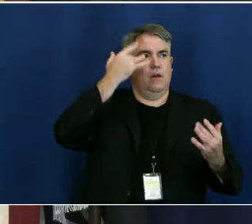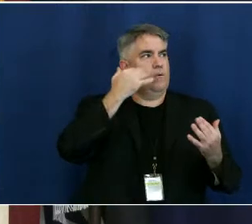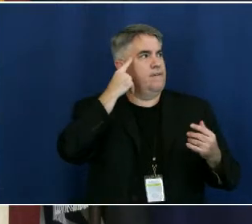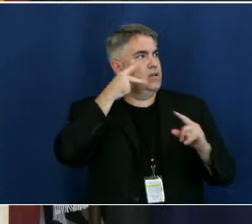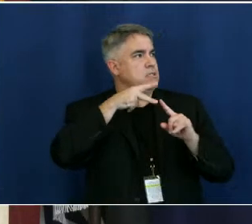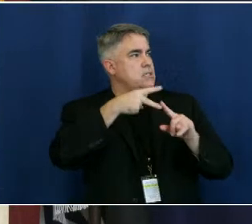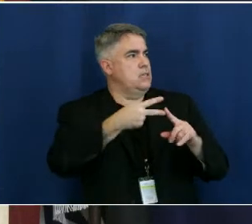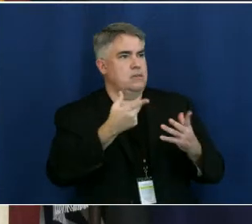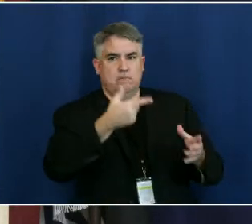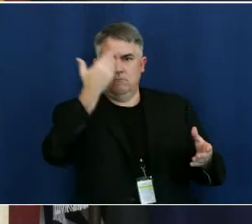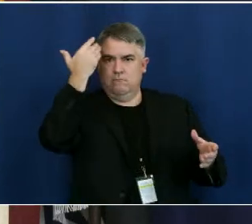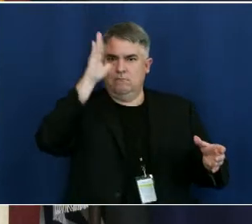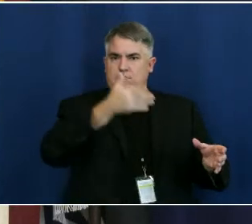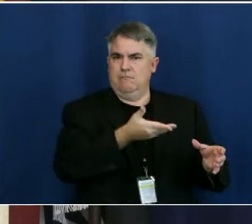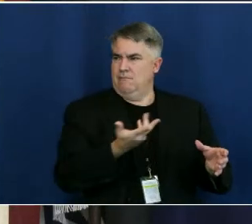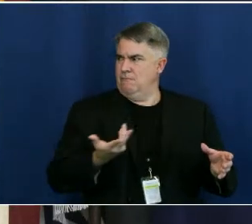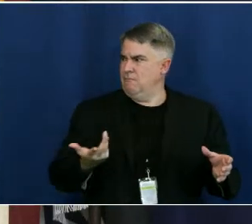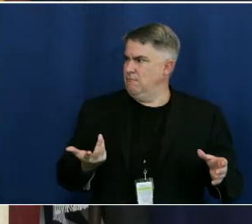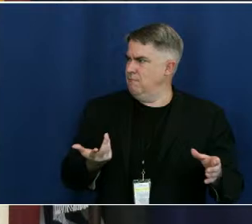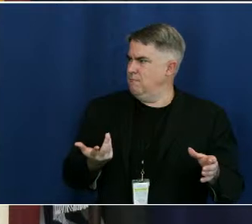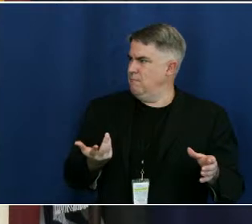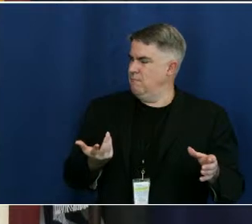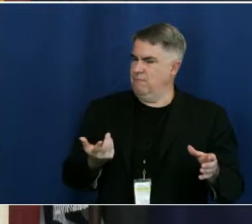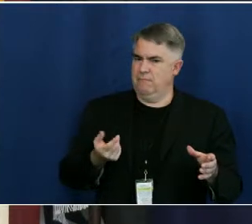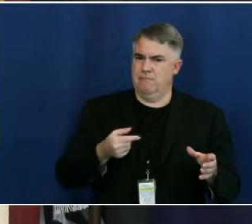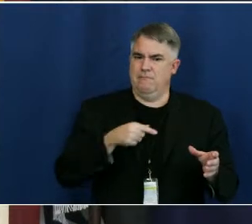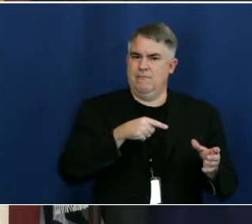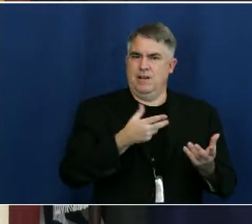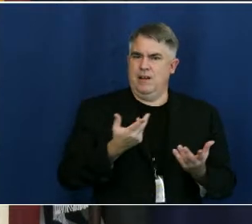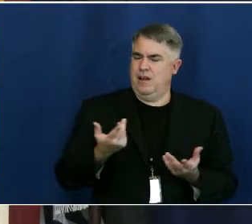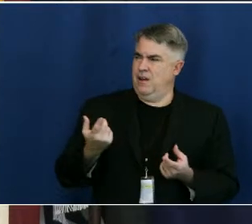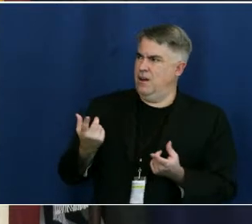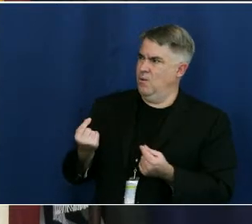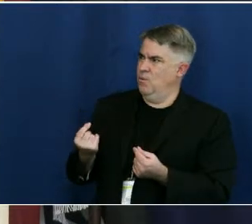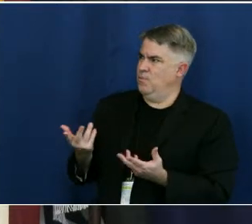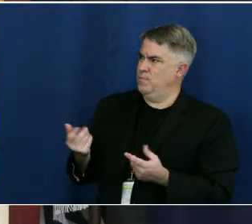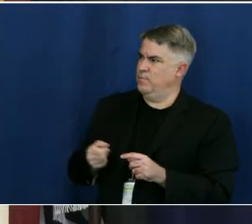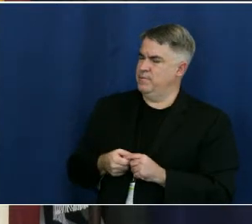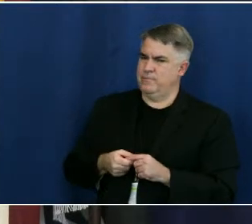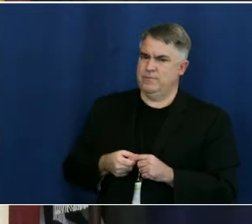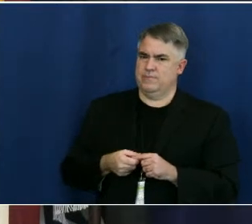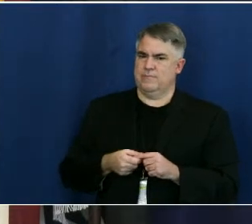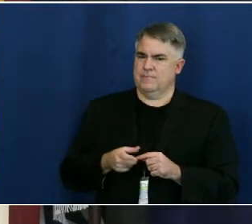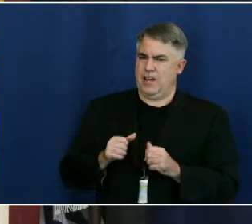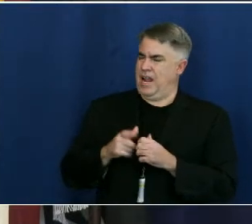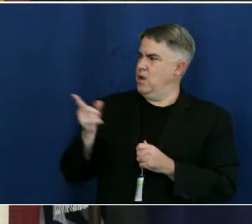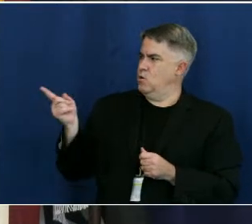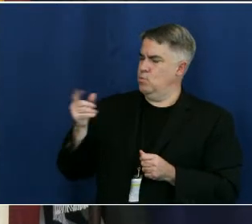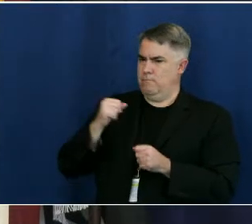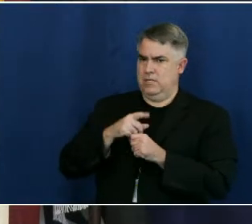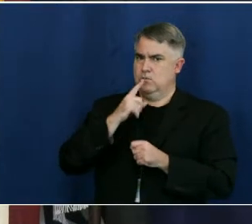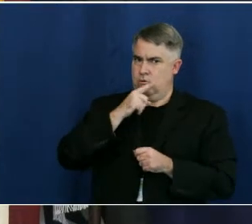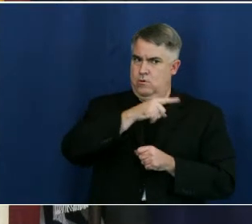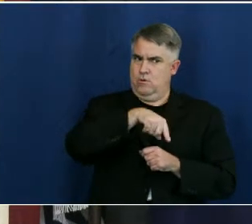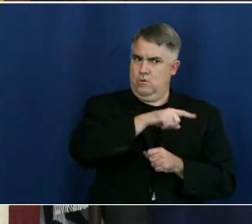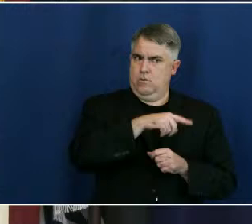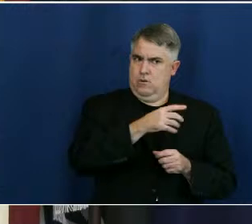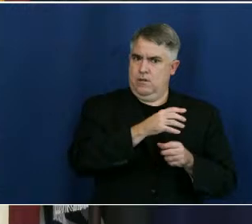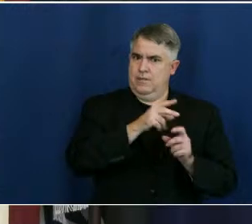that kind of supply constrained situation, how are you going to make sure that people get their second doses on